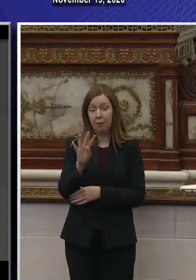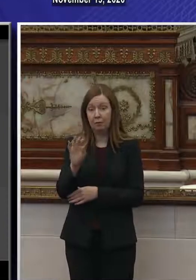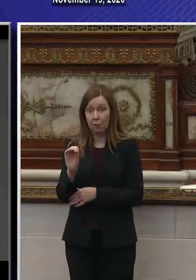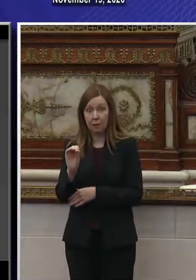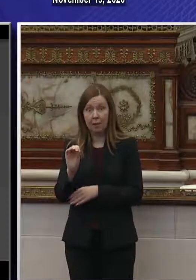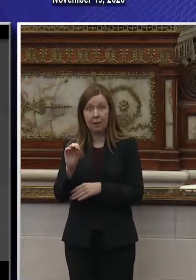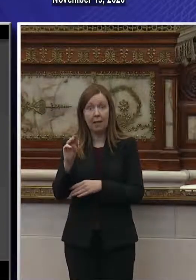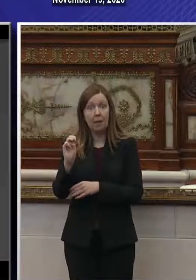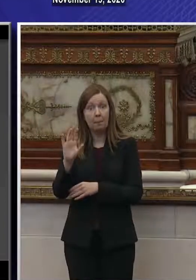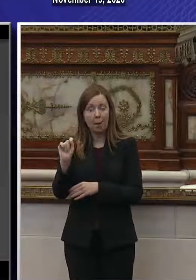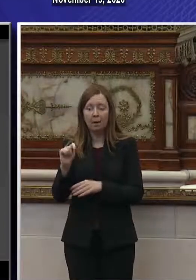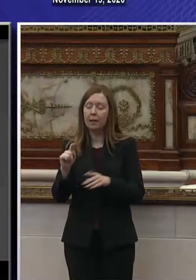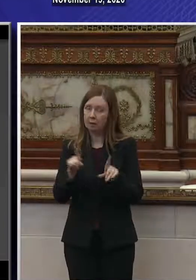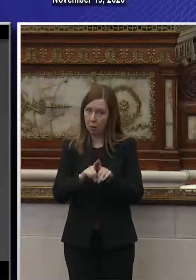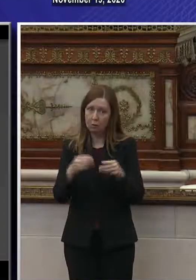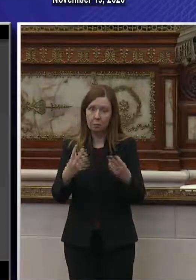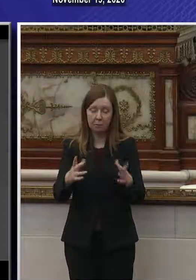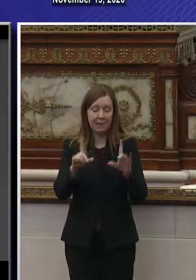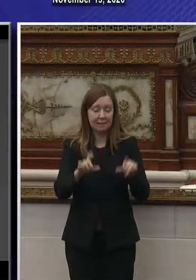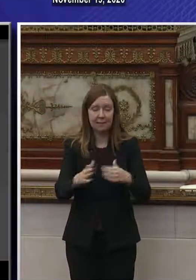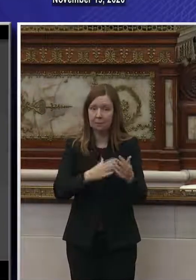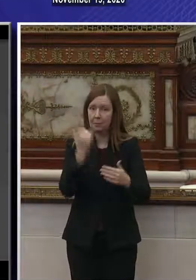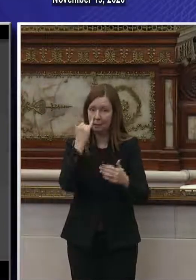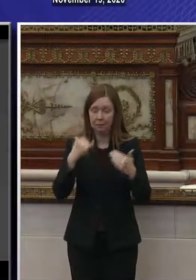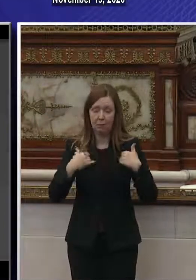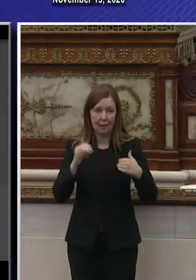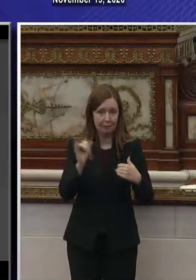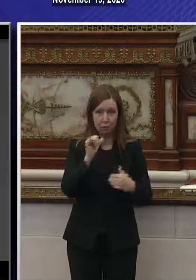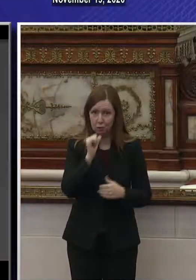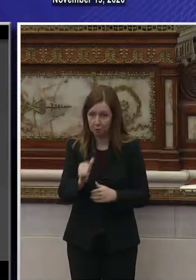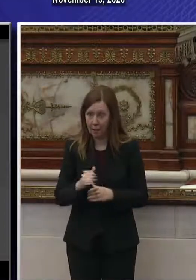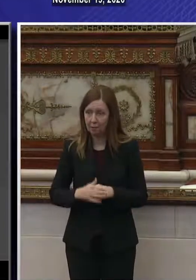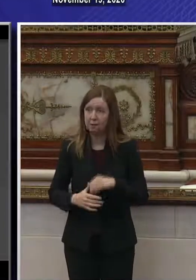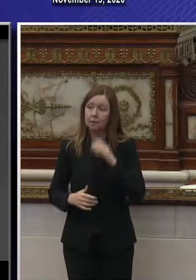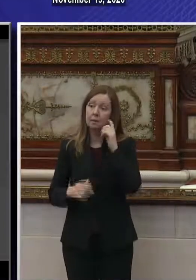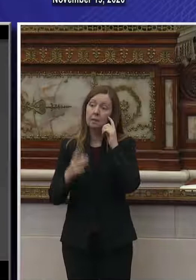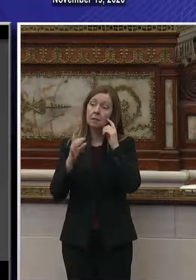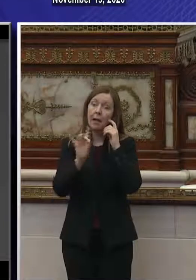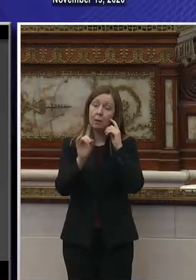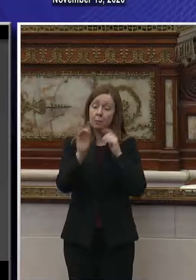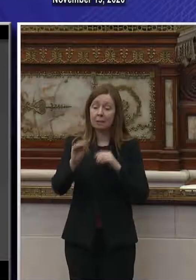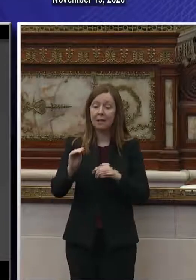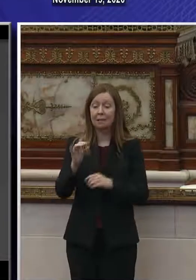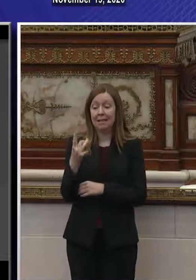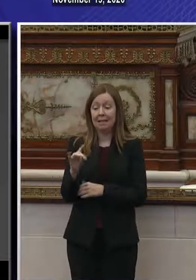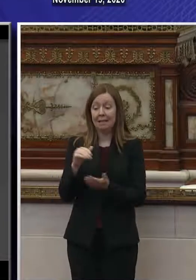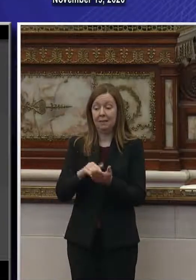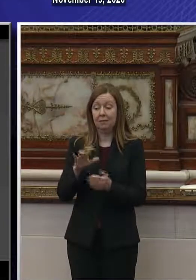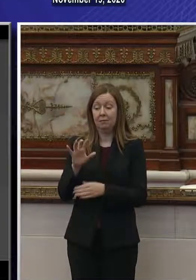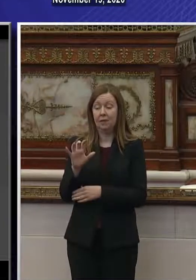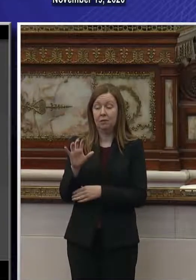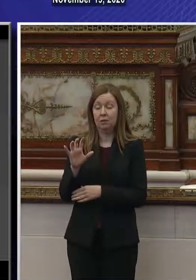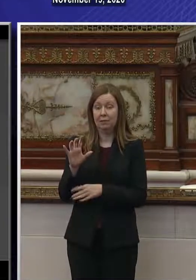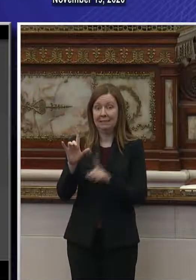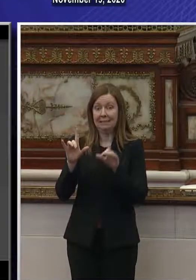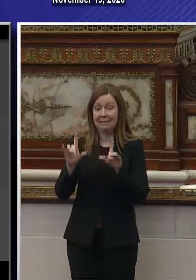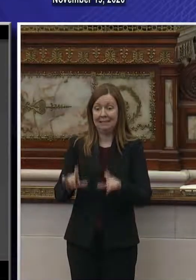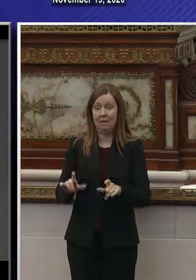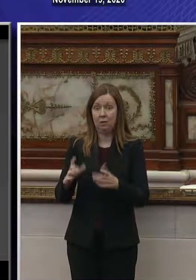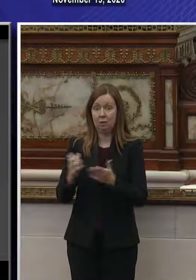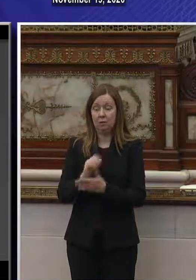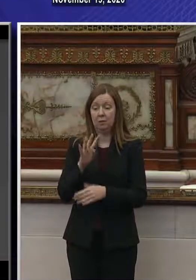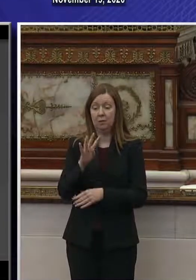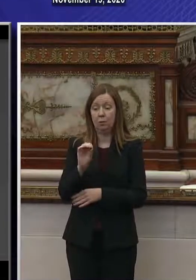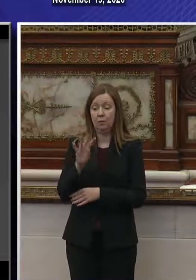provides testing regardless of insurance. To date, 31% of 18,513 test recipients at 4040